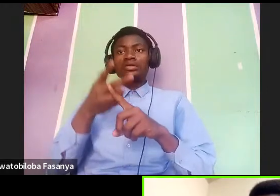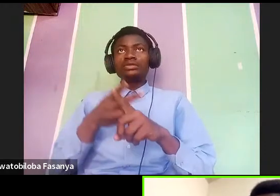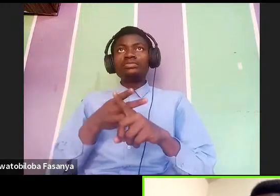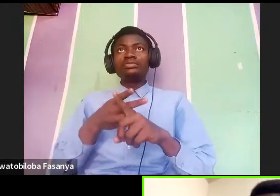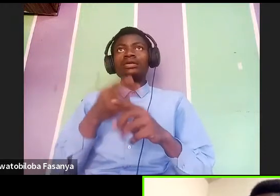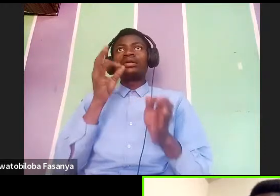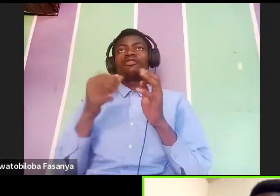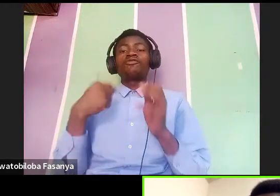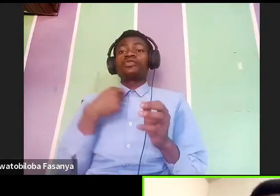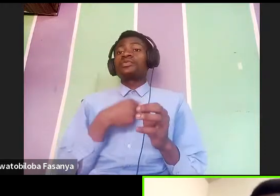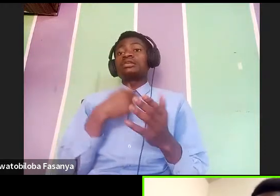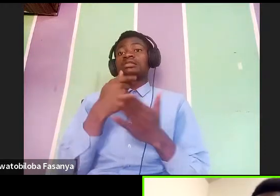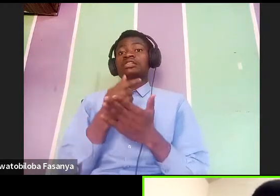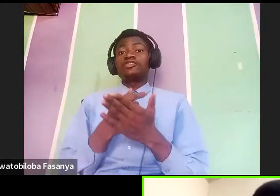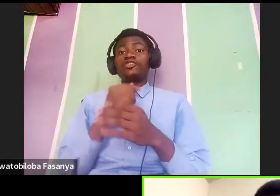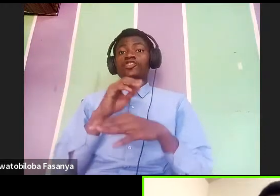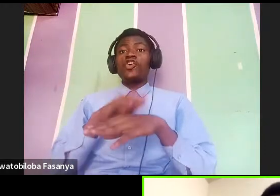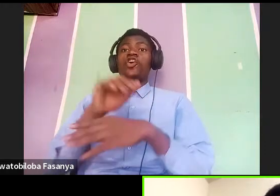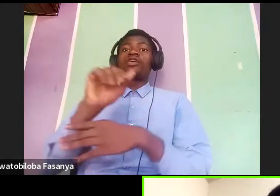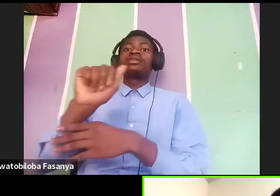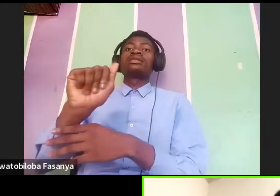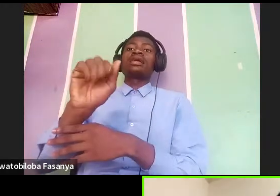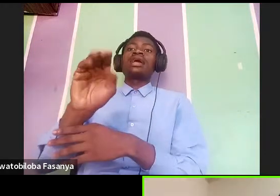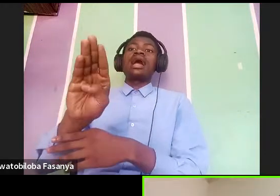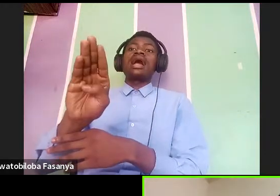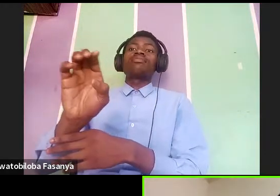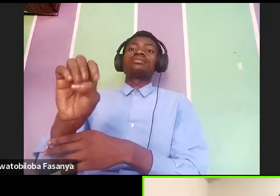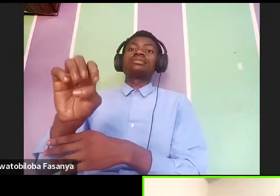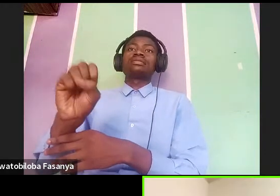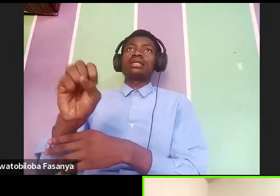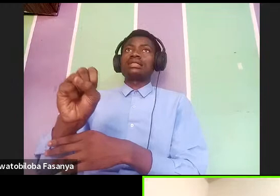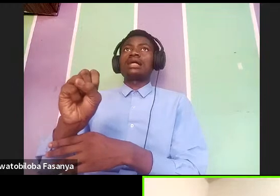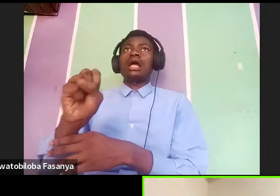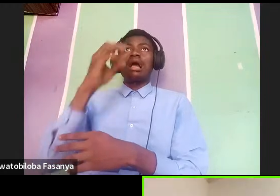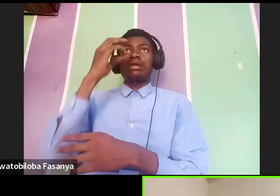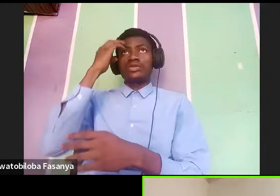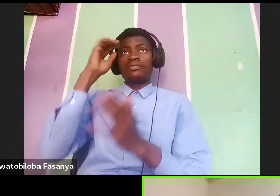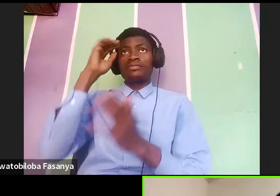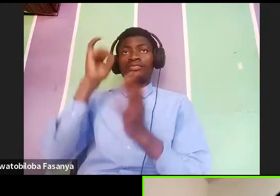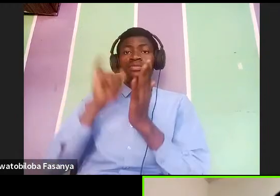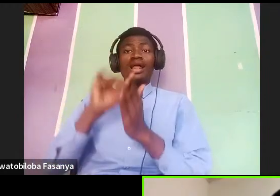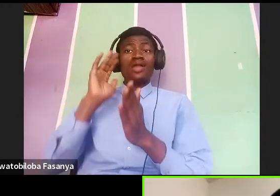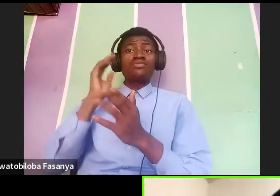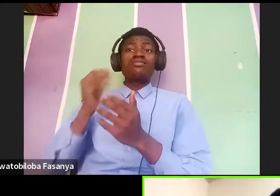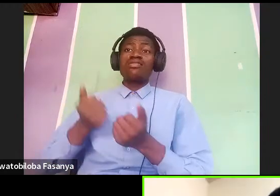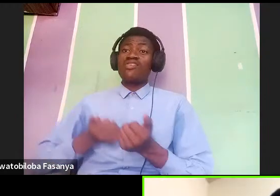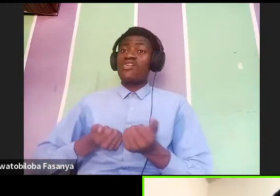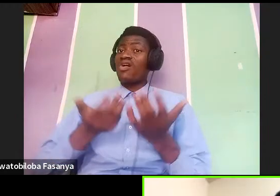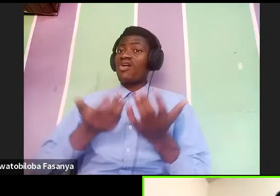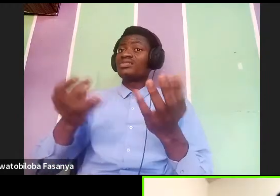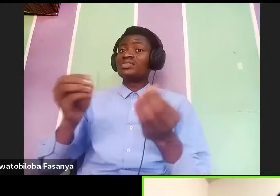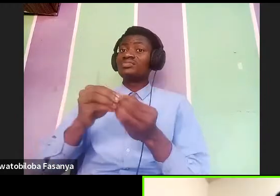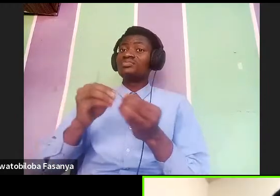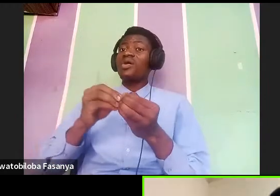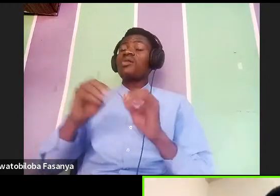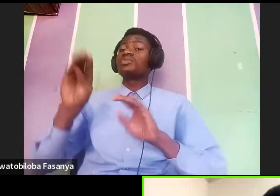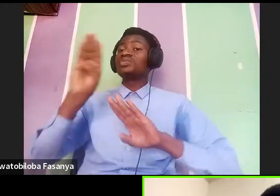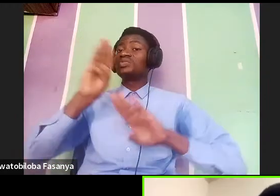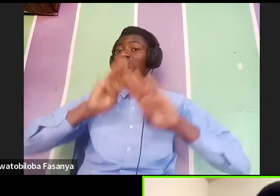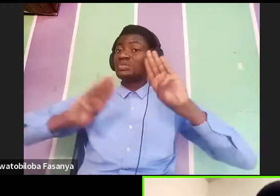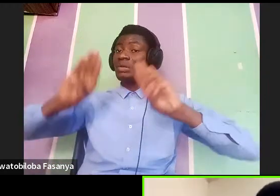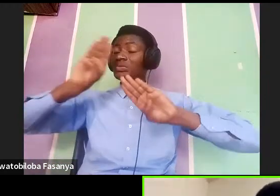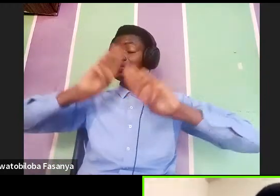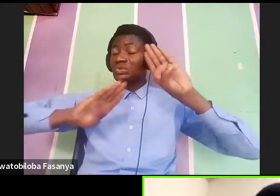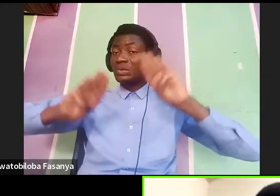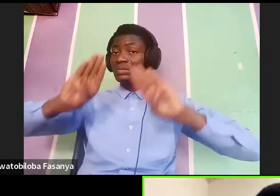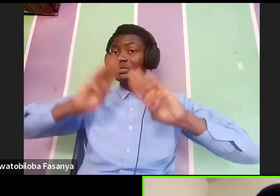is, should cause more troubles in the early period, not really staying for 1 month or 2 months, except